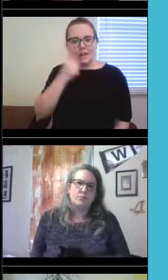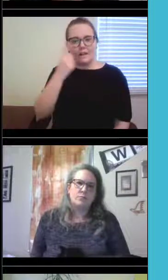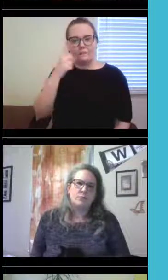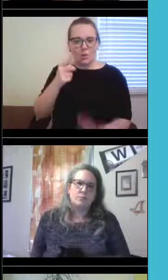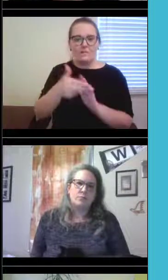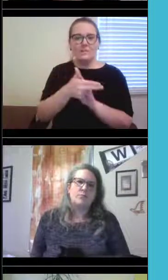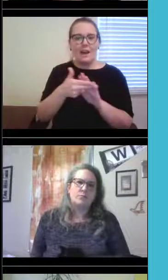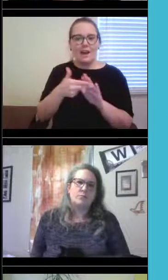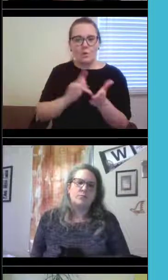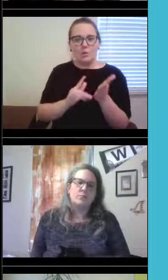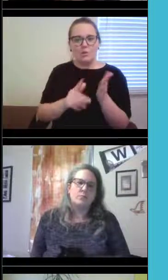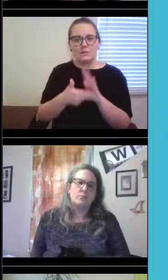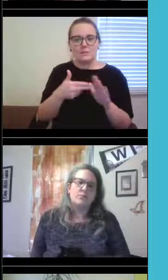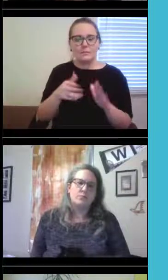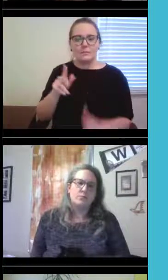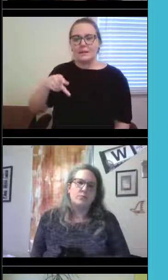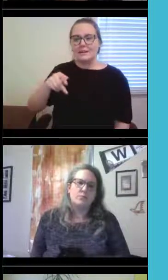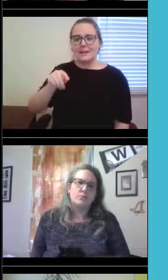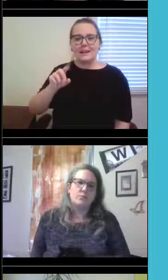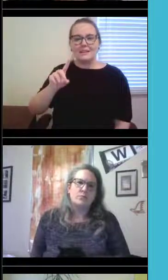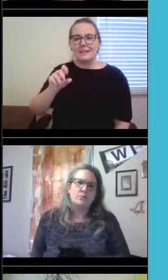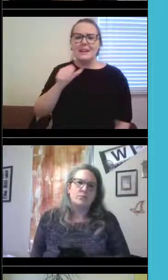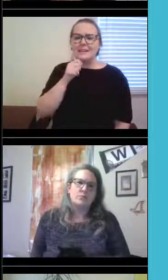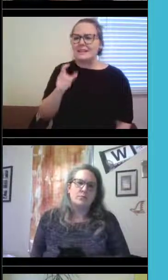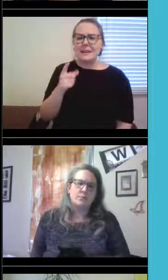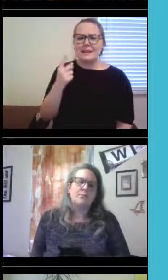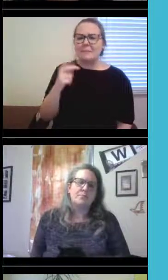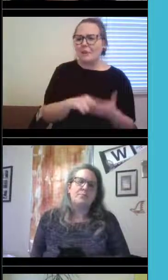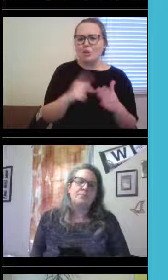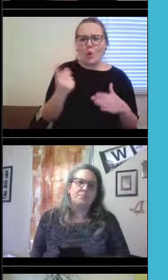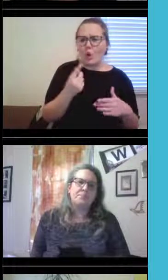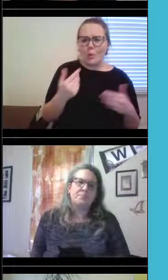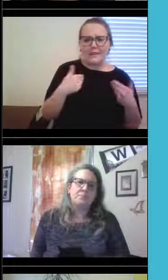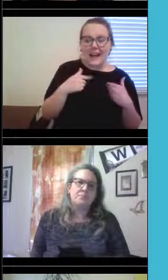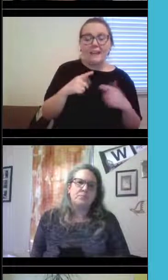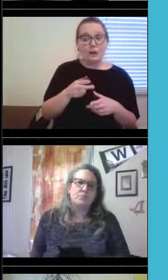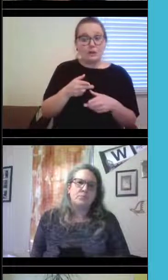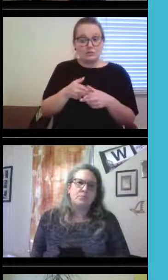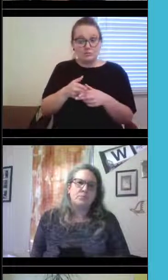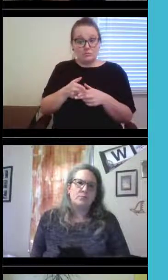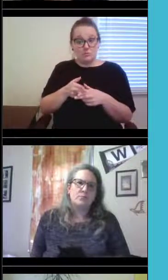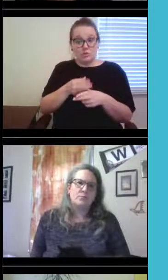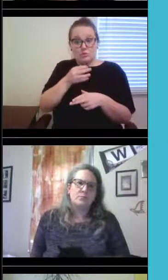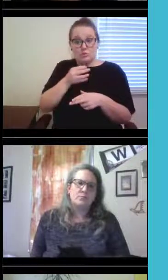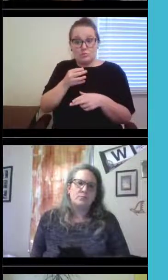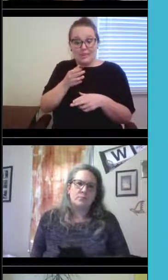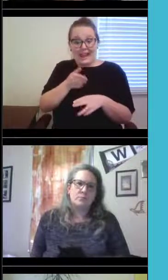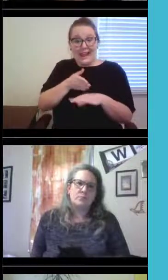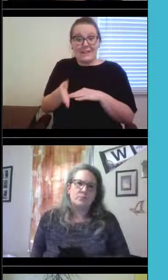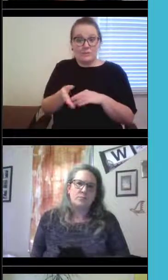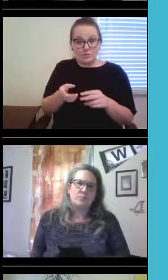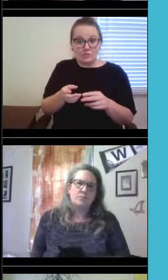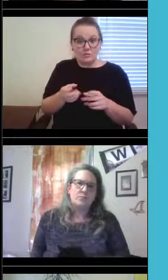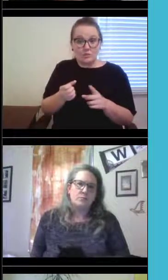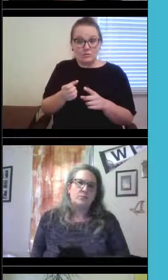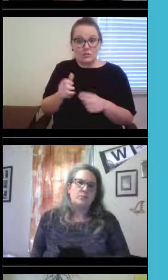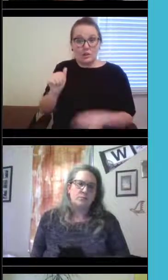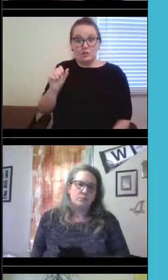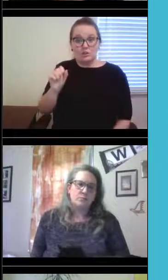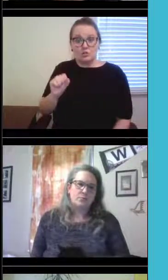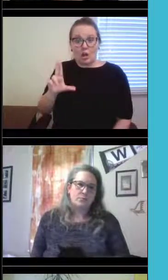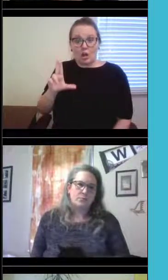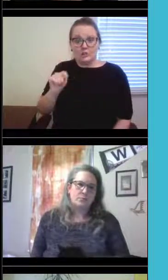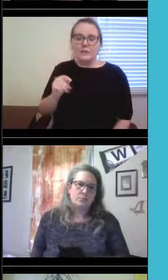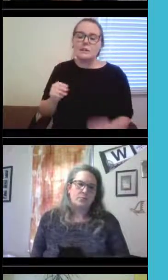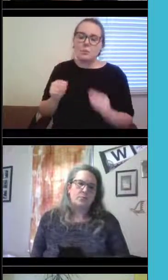diagnosis of PTSD. This doesn't mean they'll always have that, but if you're talking about shortly after the assault, it is more likely that you'll see that. And certainly